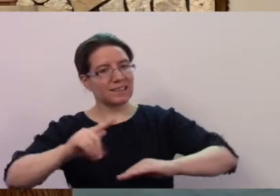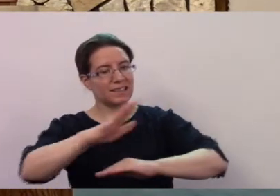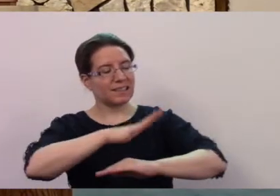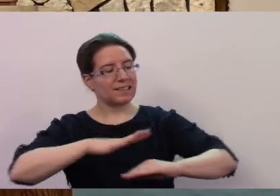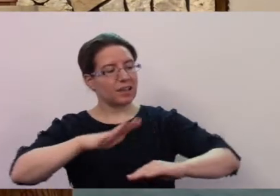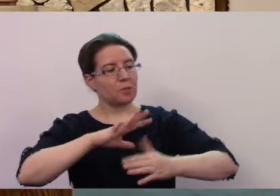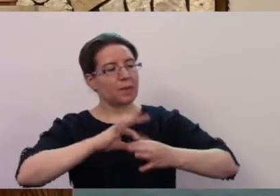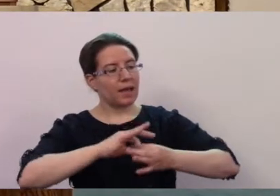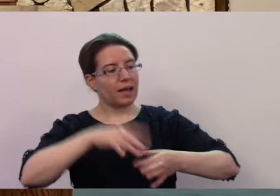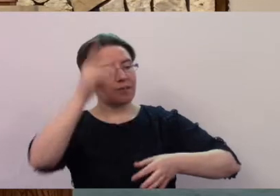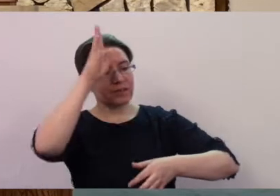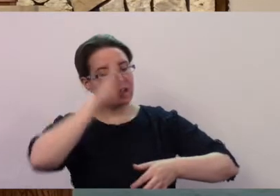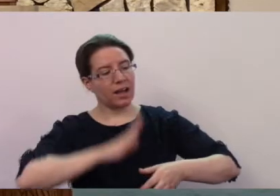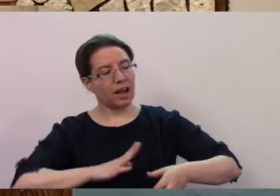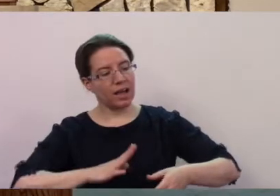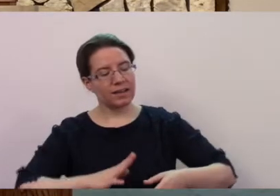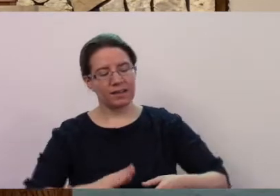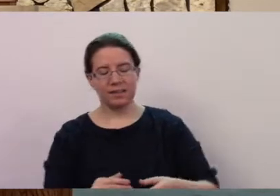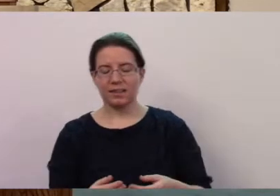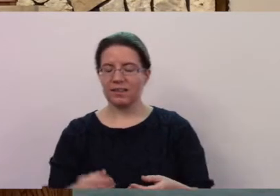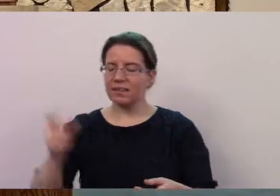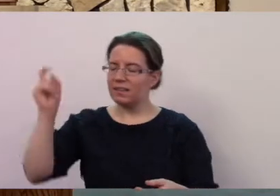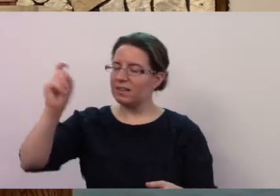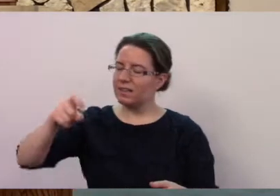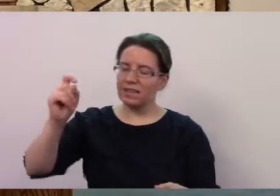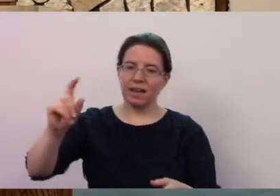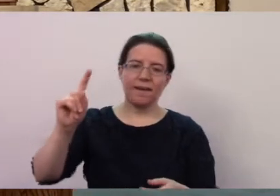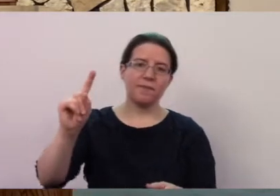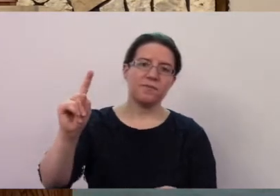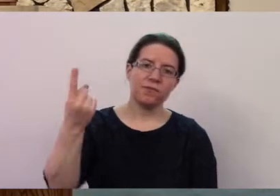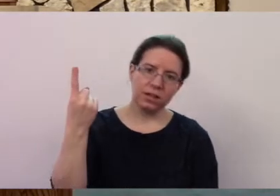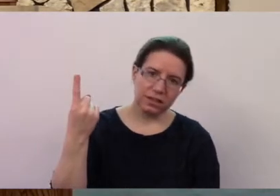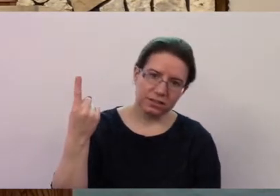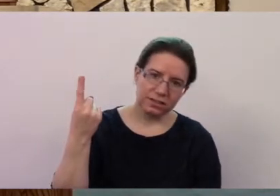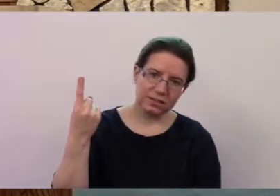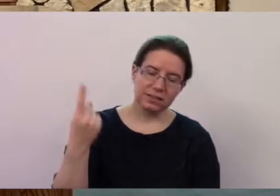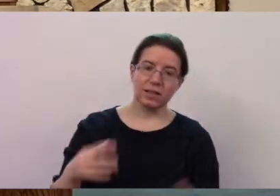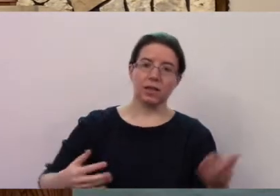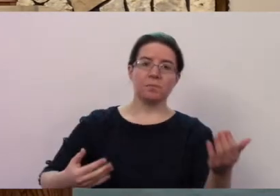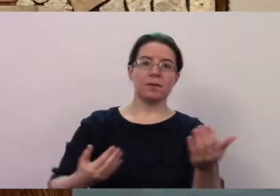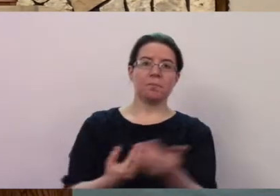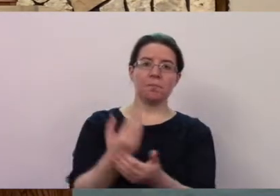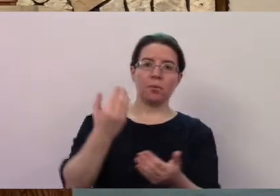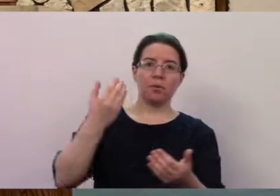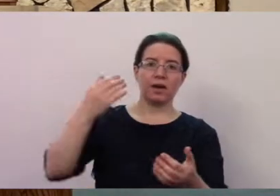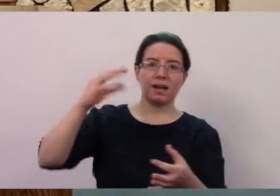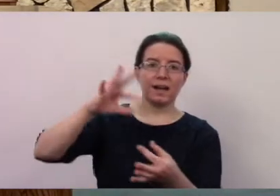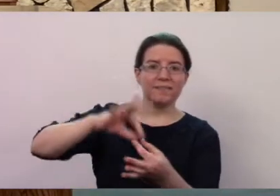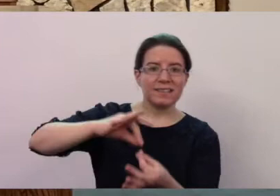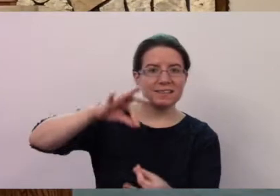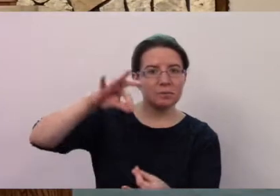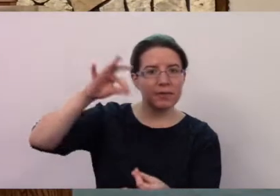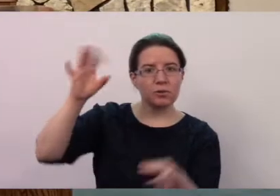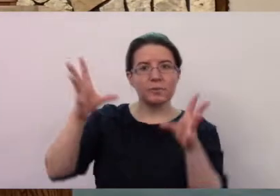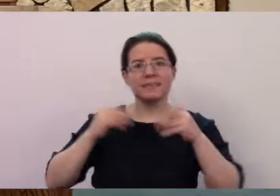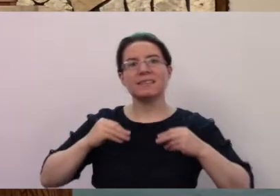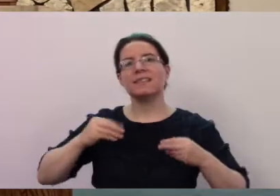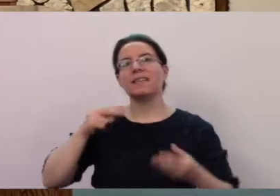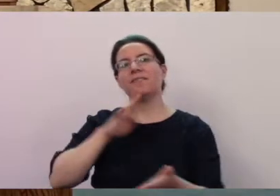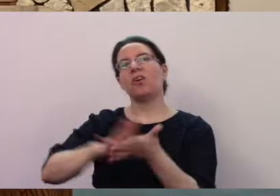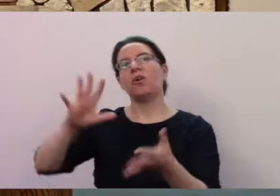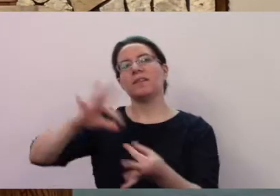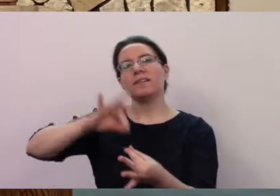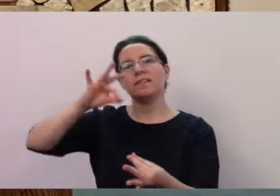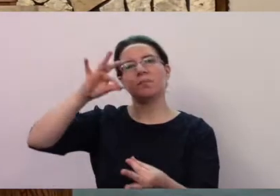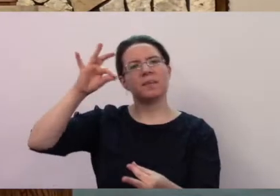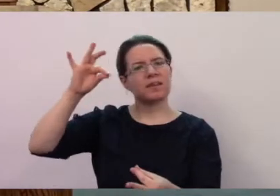reason behind the miracles anyway, unless you're born of the Spirit. Right. Hallelujah. You just think it's all about the here and now.